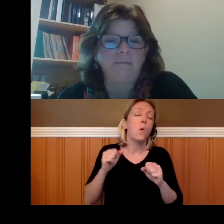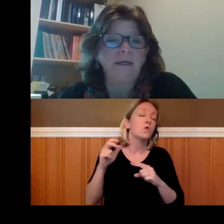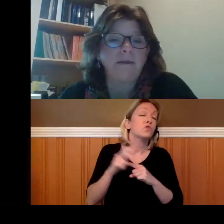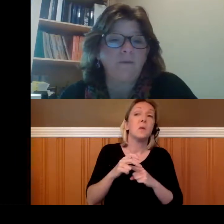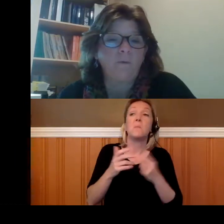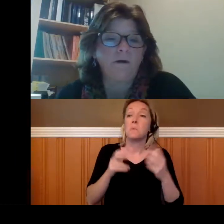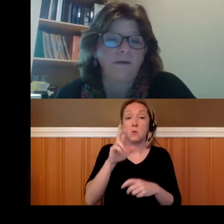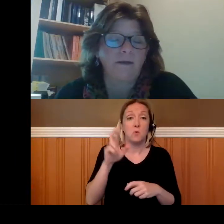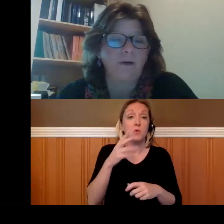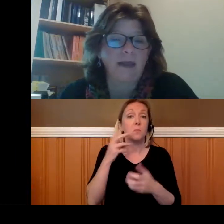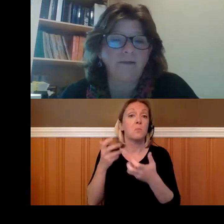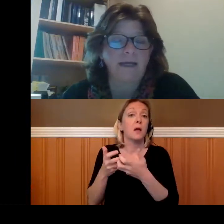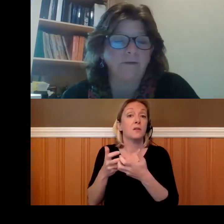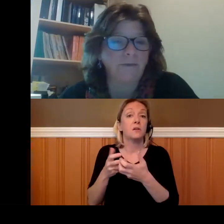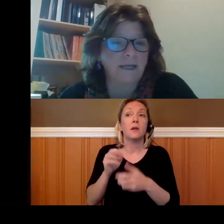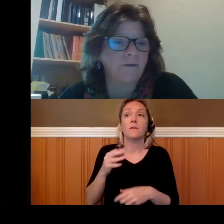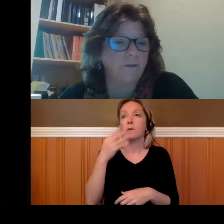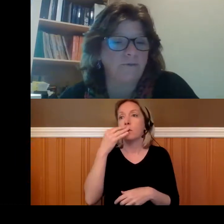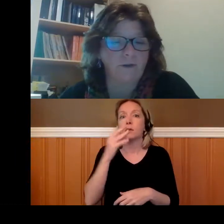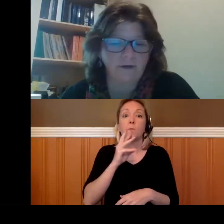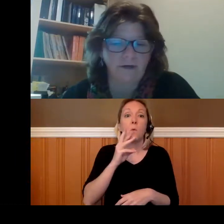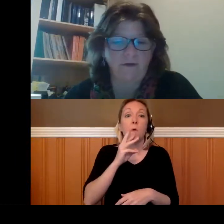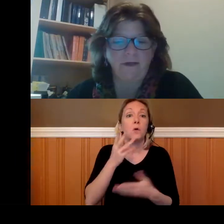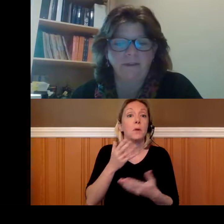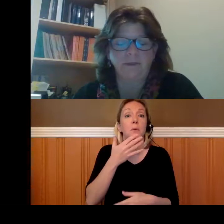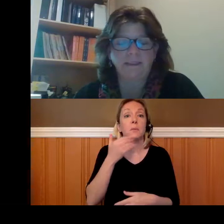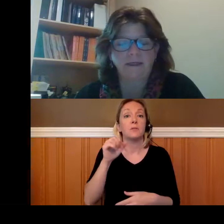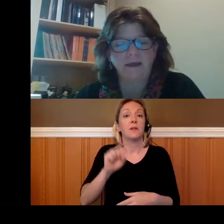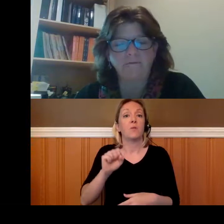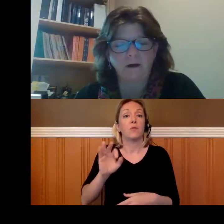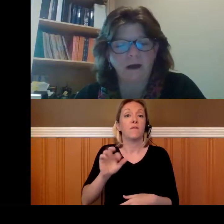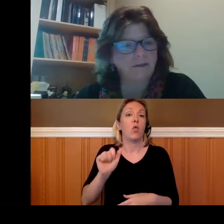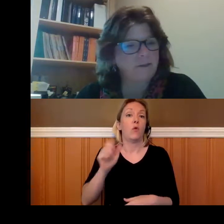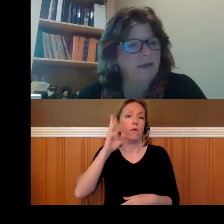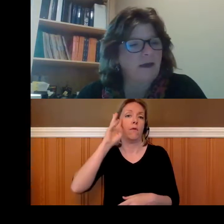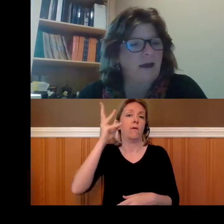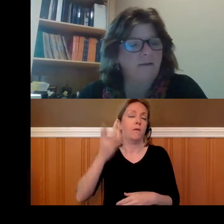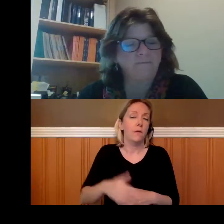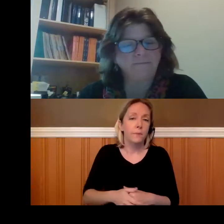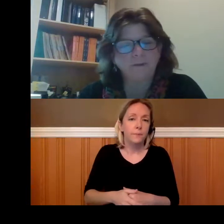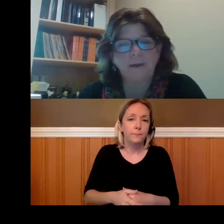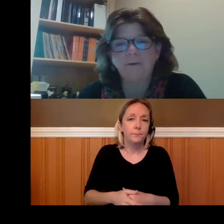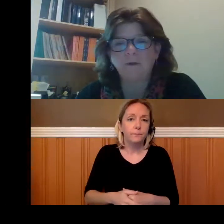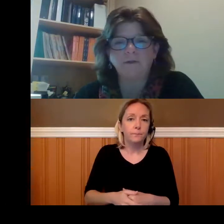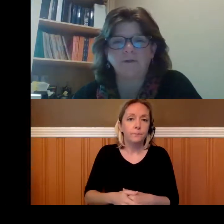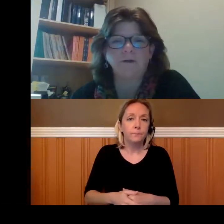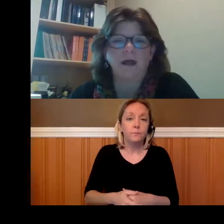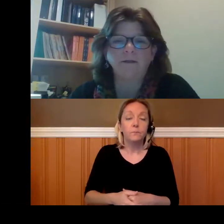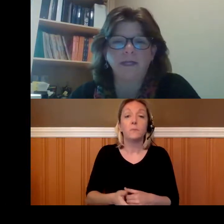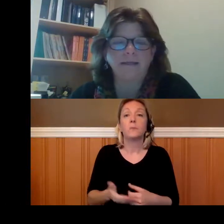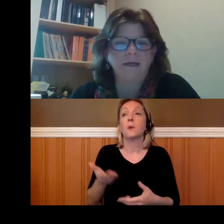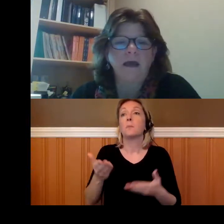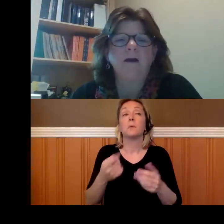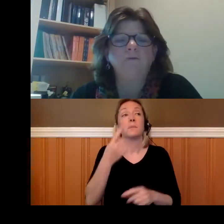want to head down south towards Florida, someplace like that for college. Maybe a certain college has a